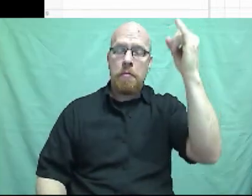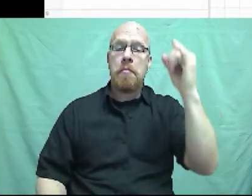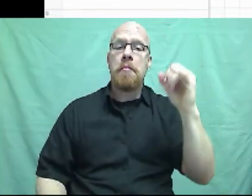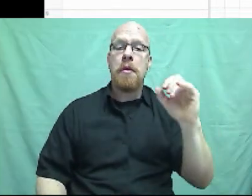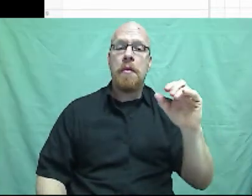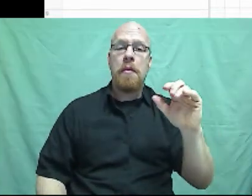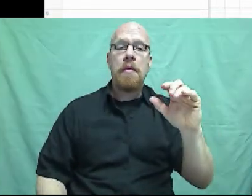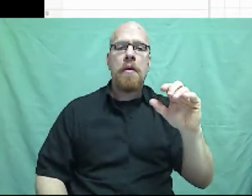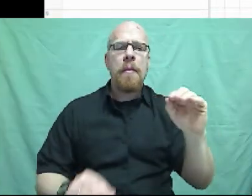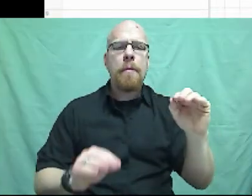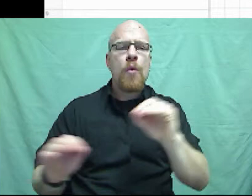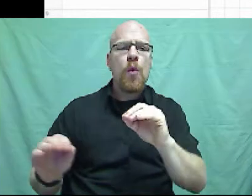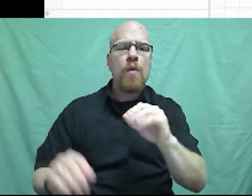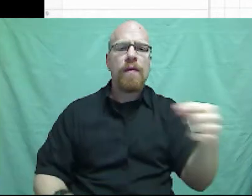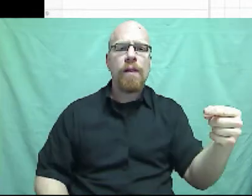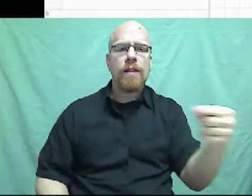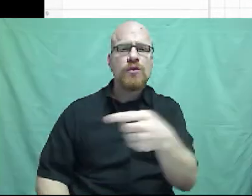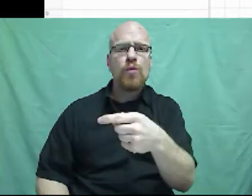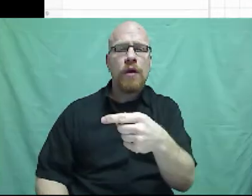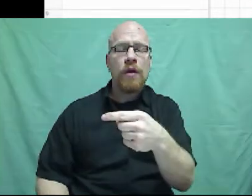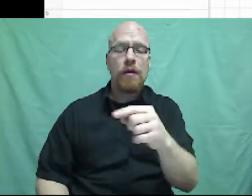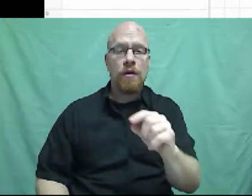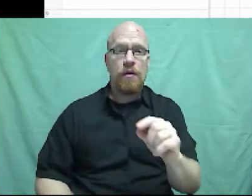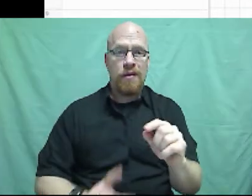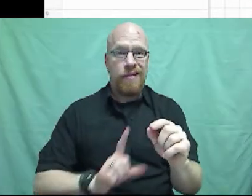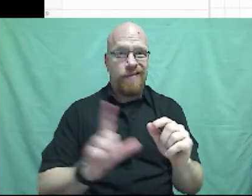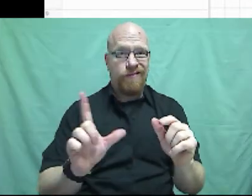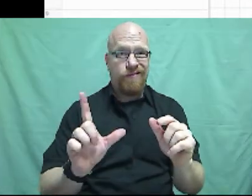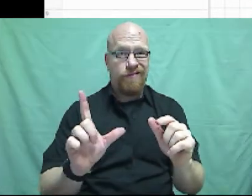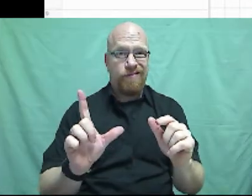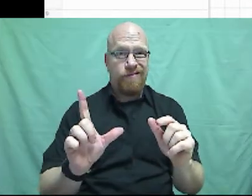So the blue dotted line we see in front of us,